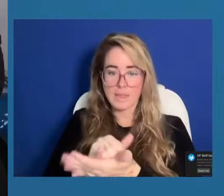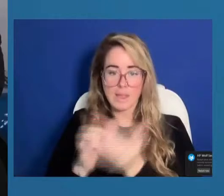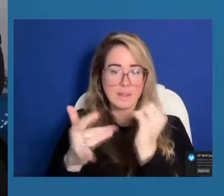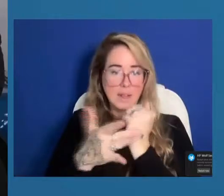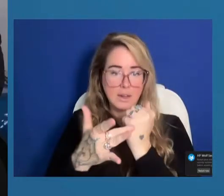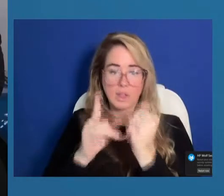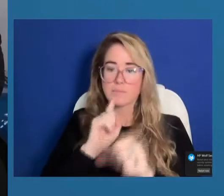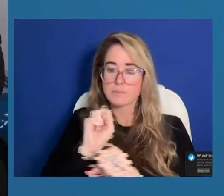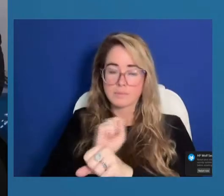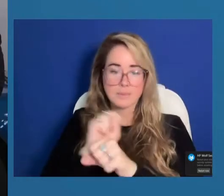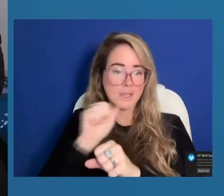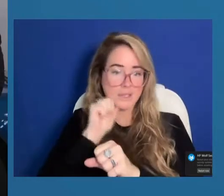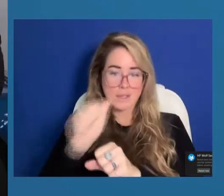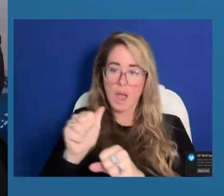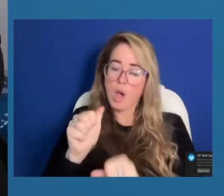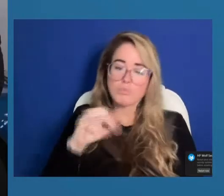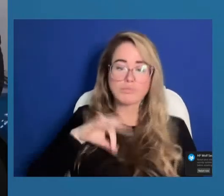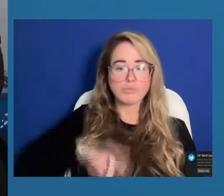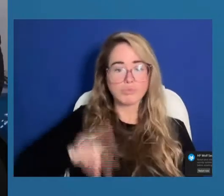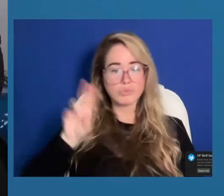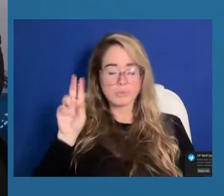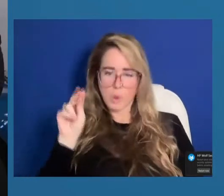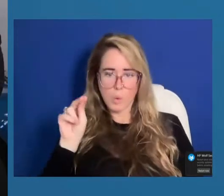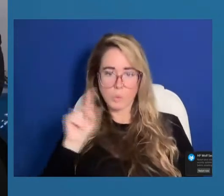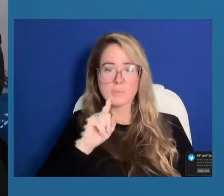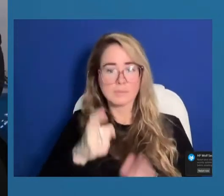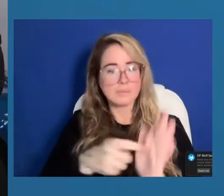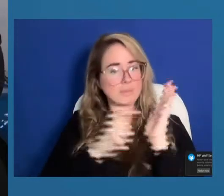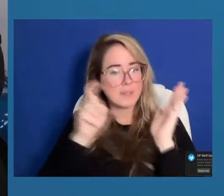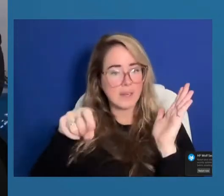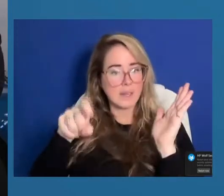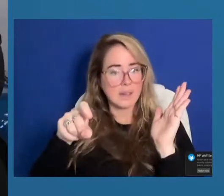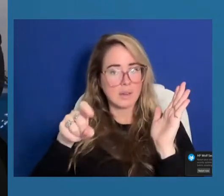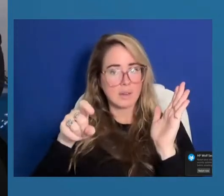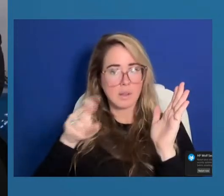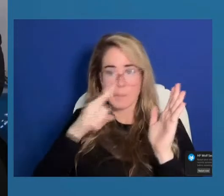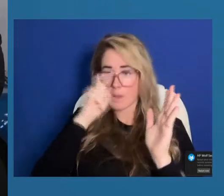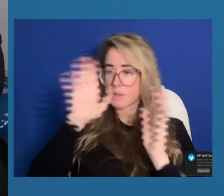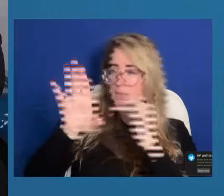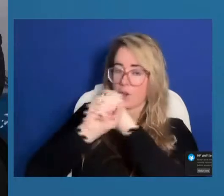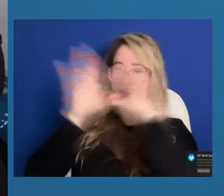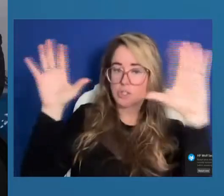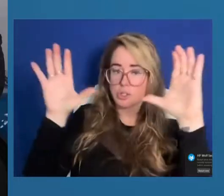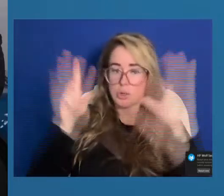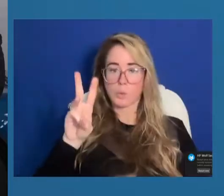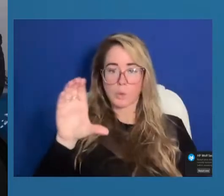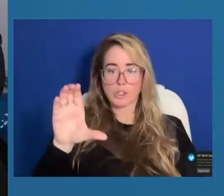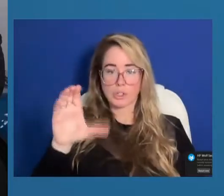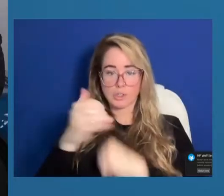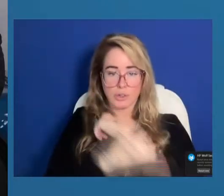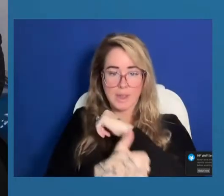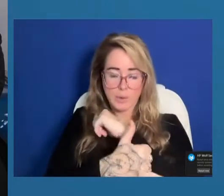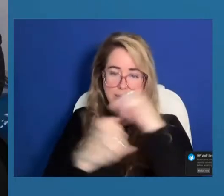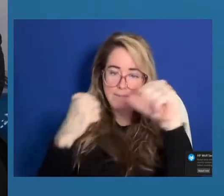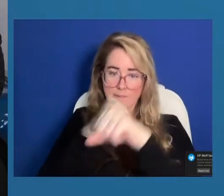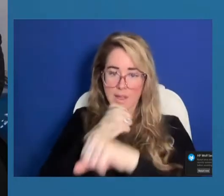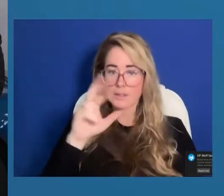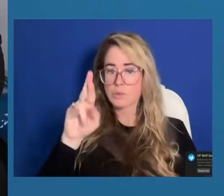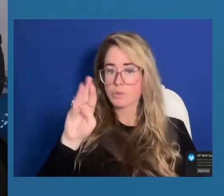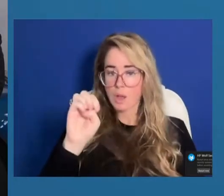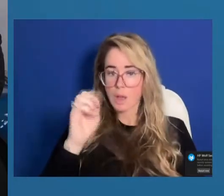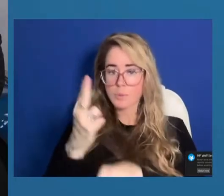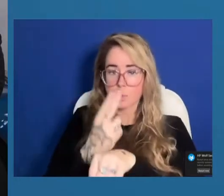not a luxury, it's a necessity. Because of their vision, Westchester County fights crime using